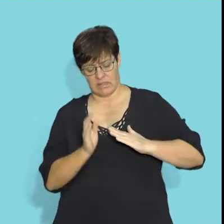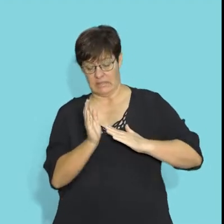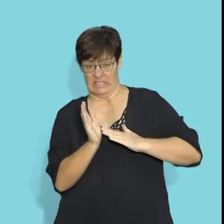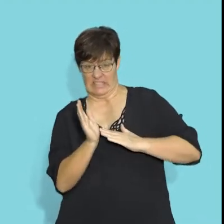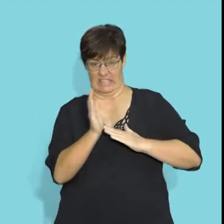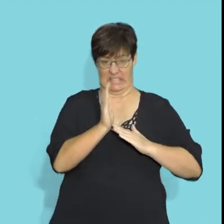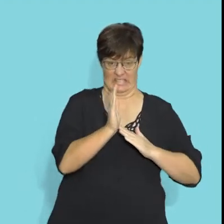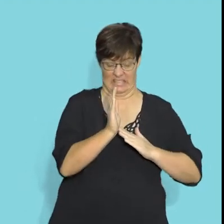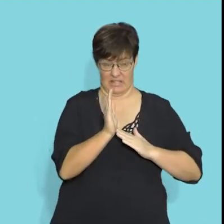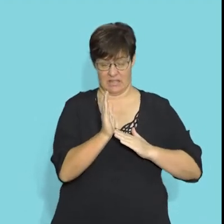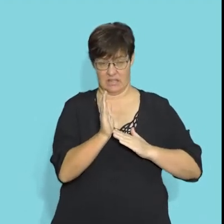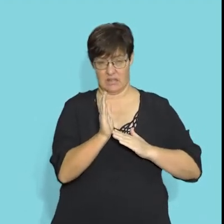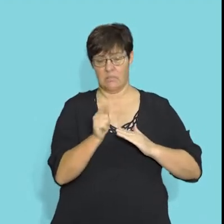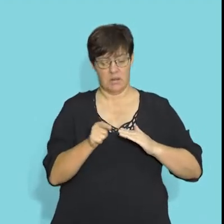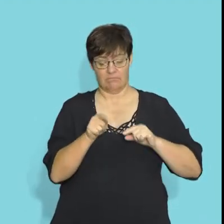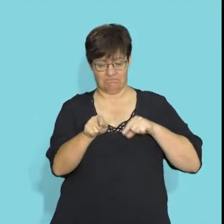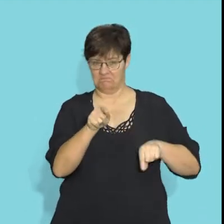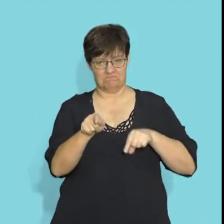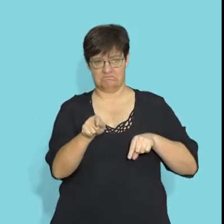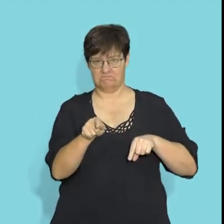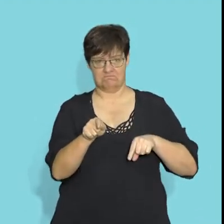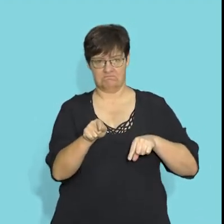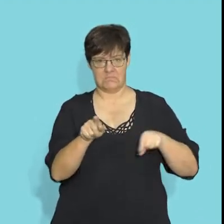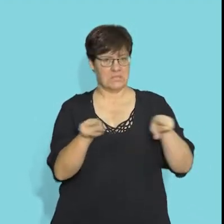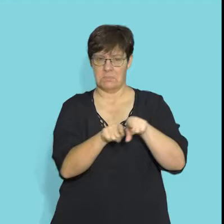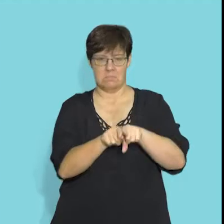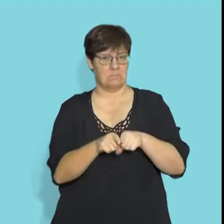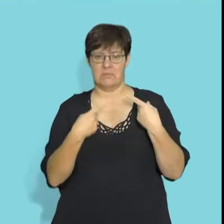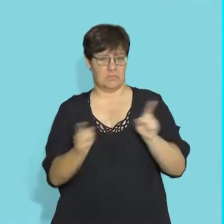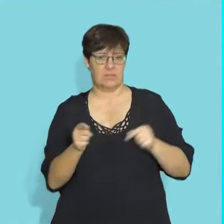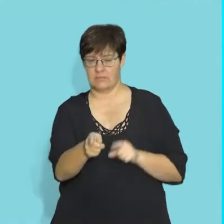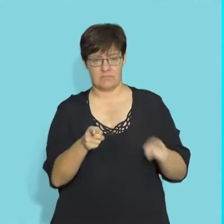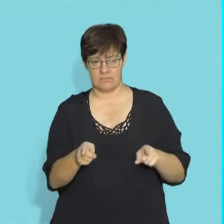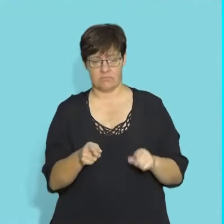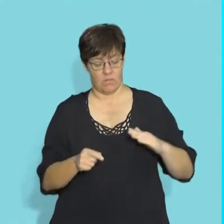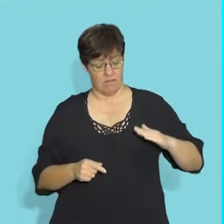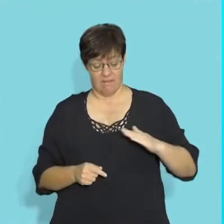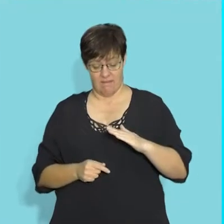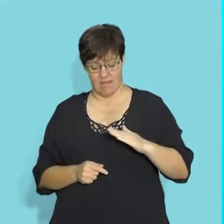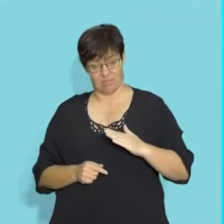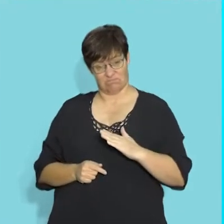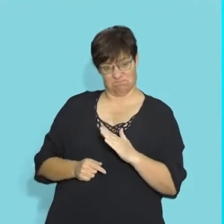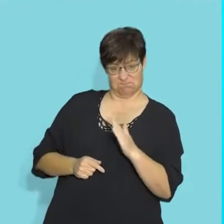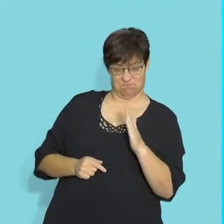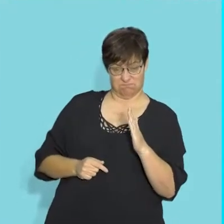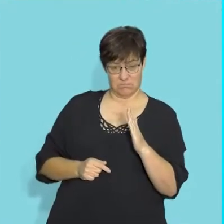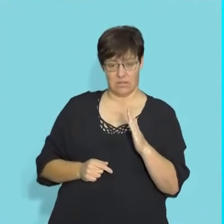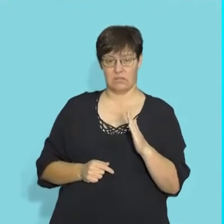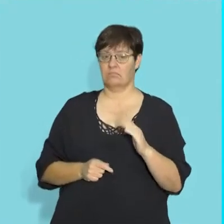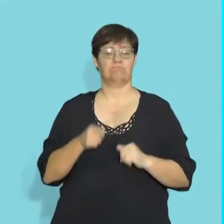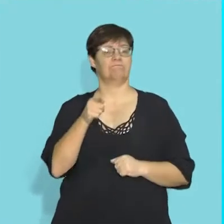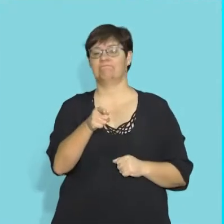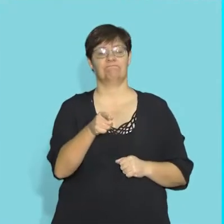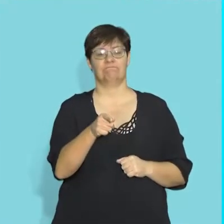gradient is not equal to this gradient. And so because the steepness is not the same, this